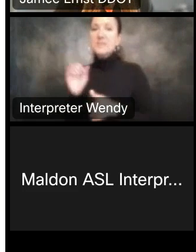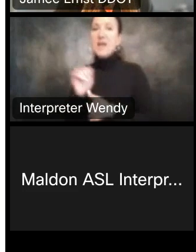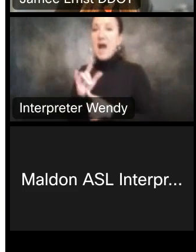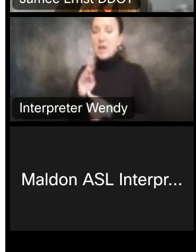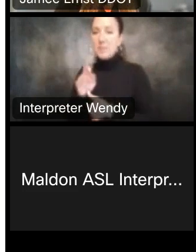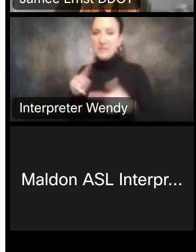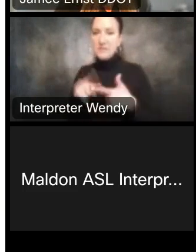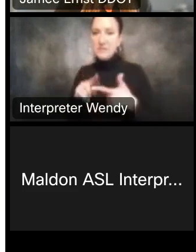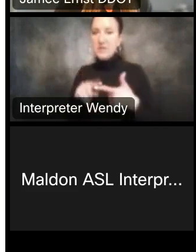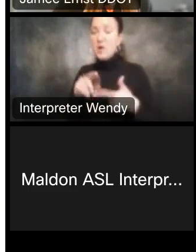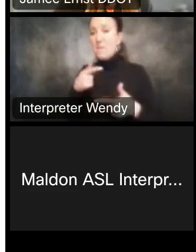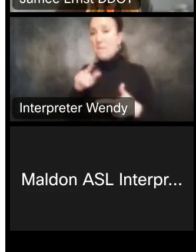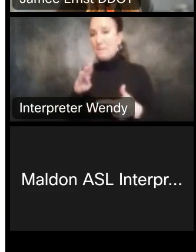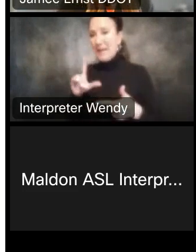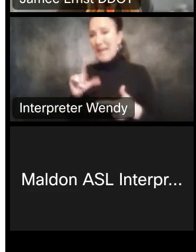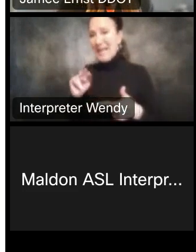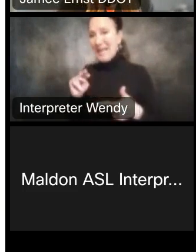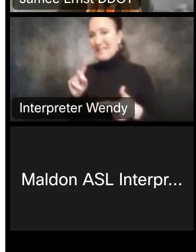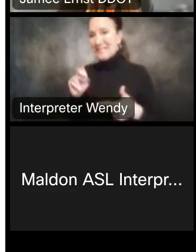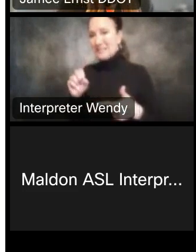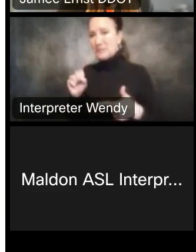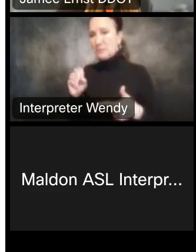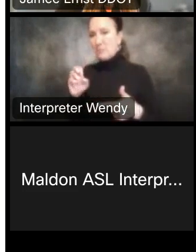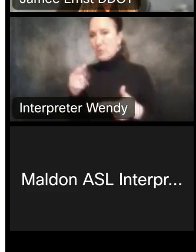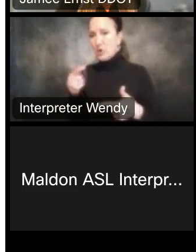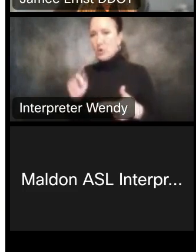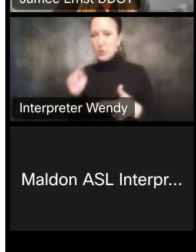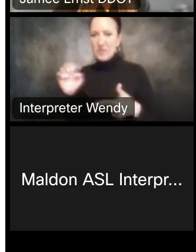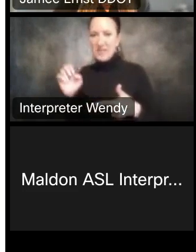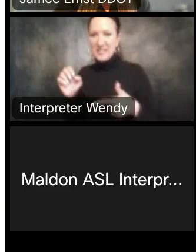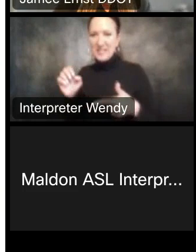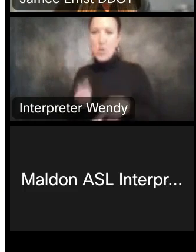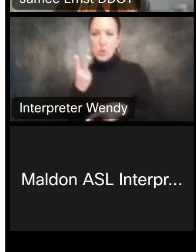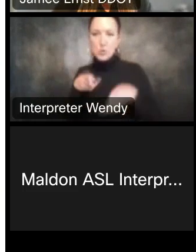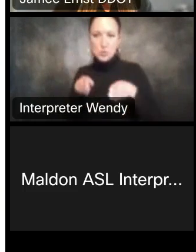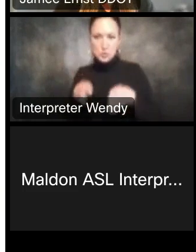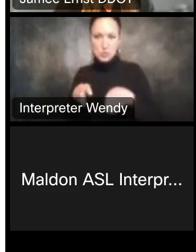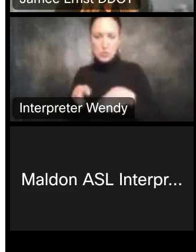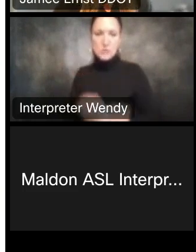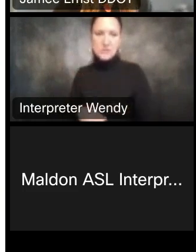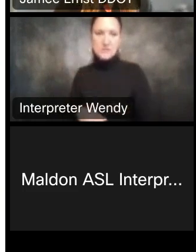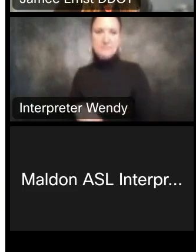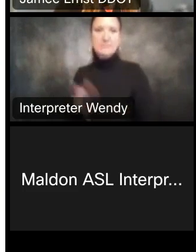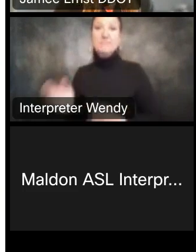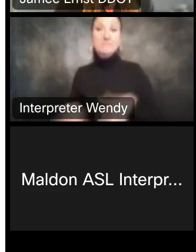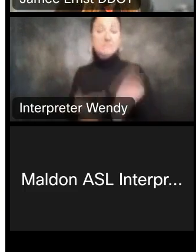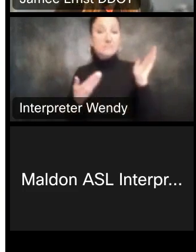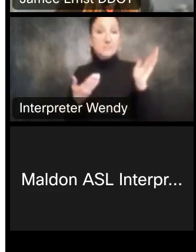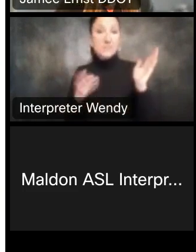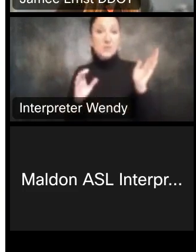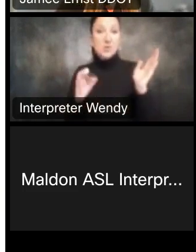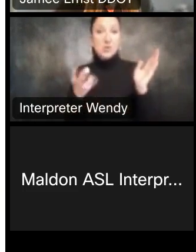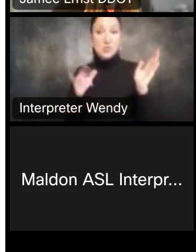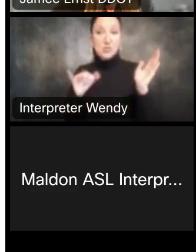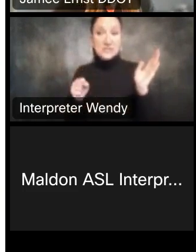and one on Bladensburg Road Northeast. So I'll now have Chris go into more detail on both the